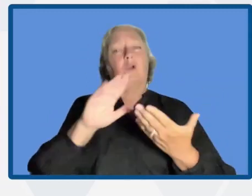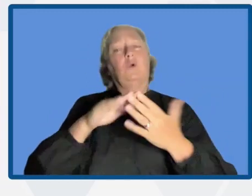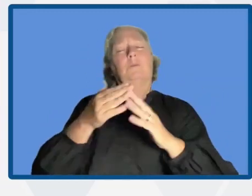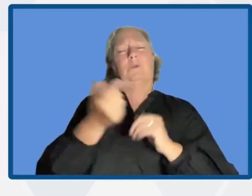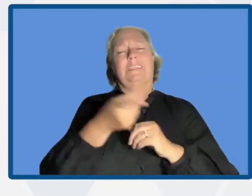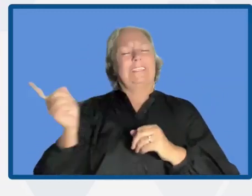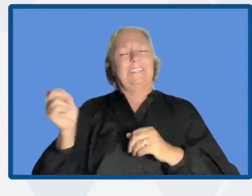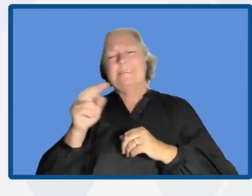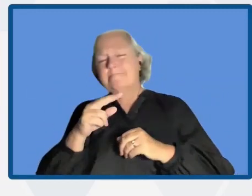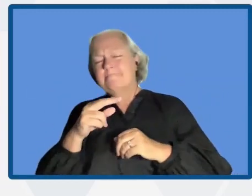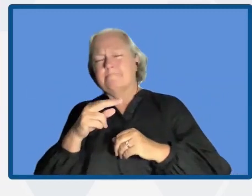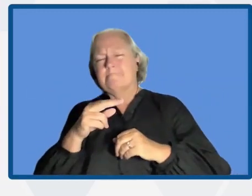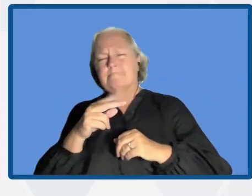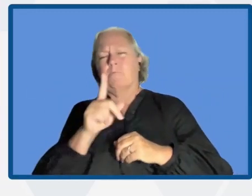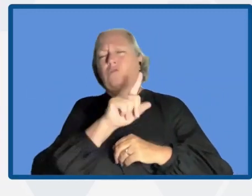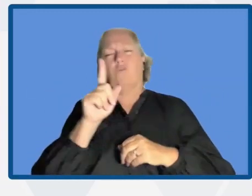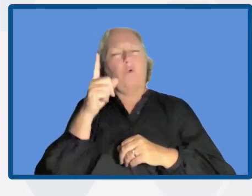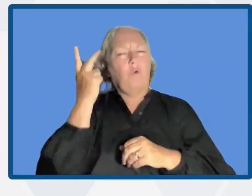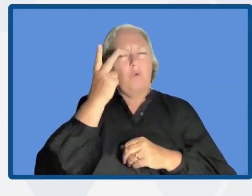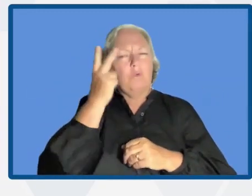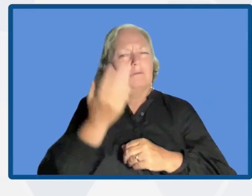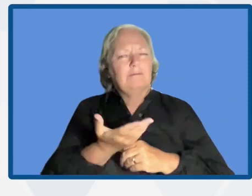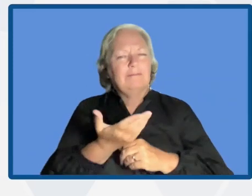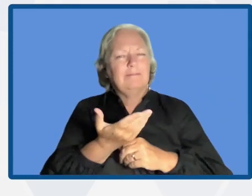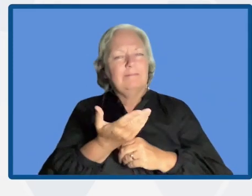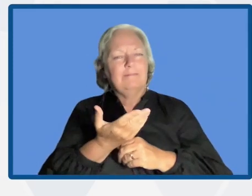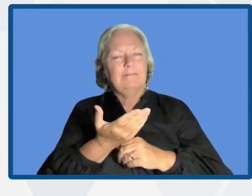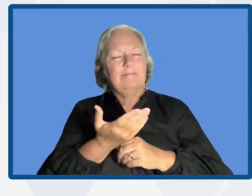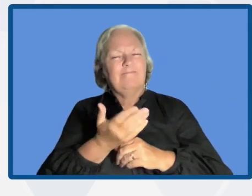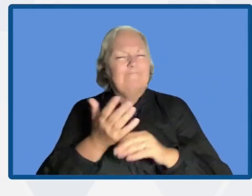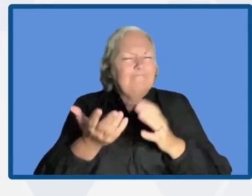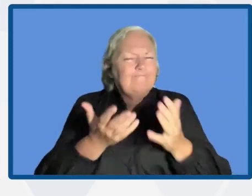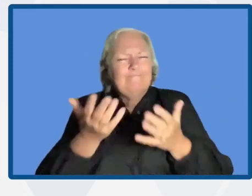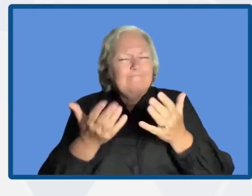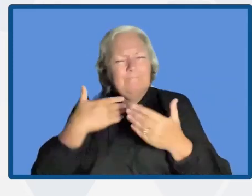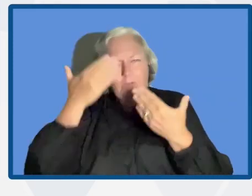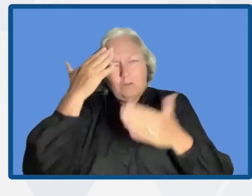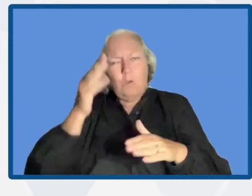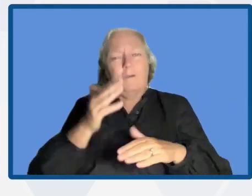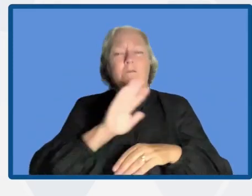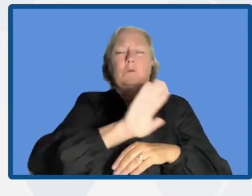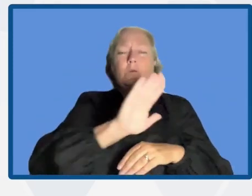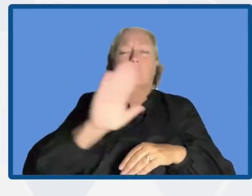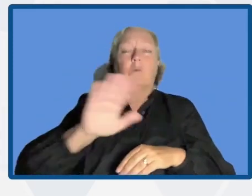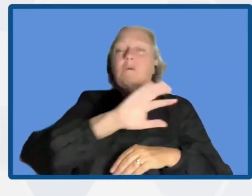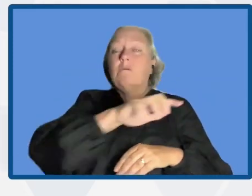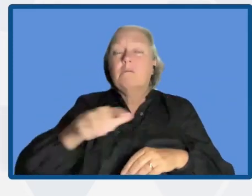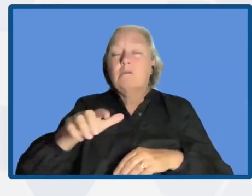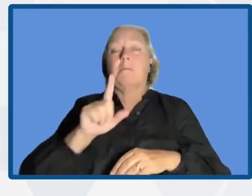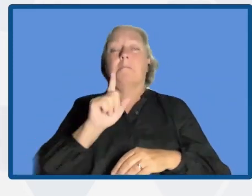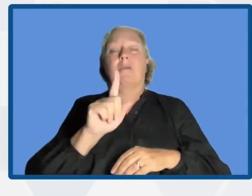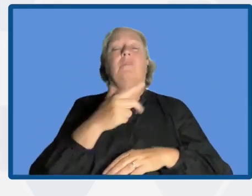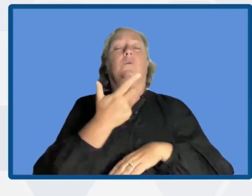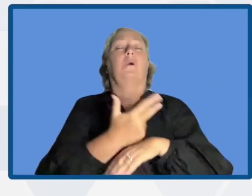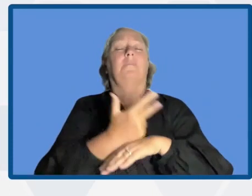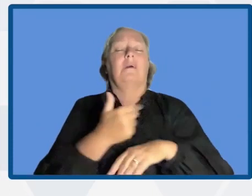or understandable. But I don't know if that happens in your countries, but in Guatemala, we have health centers